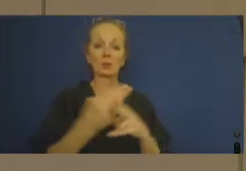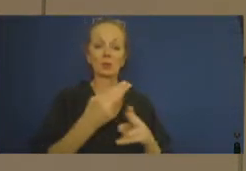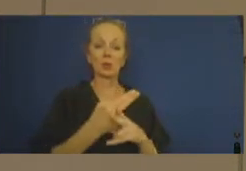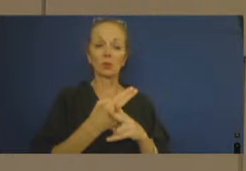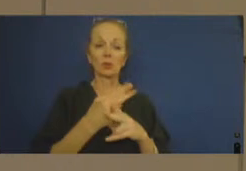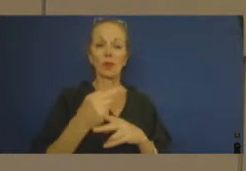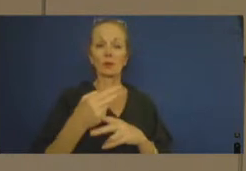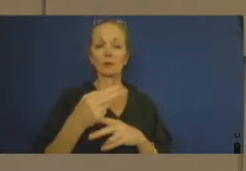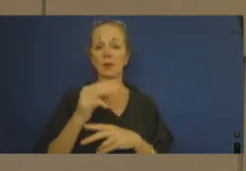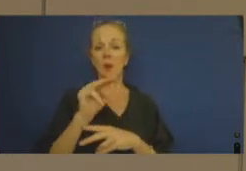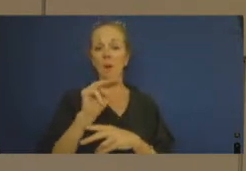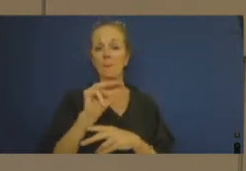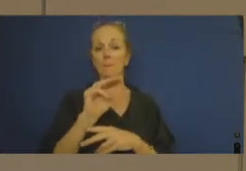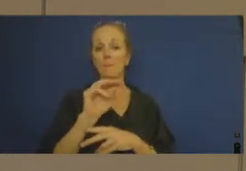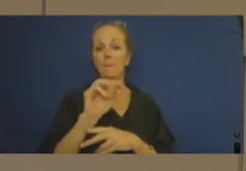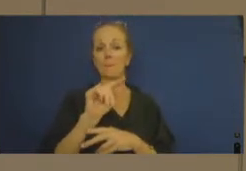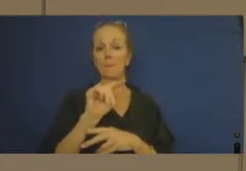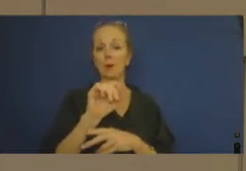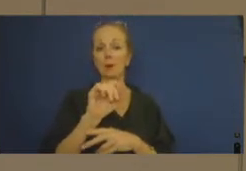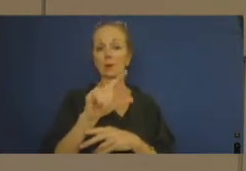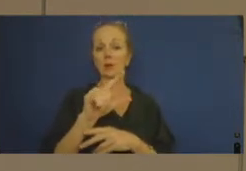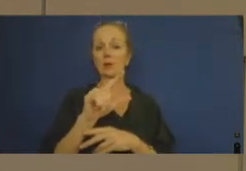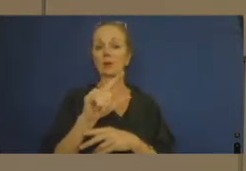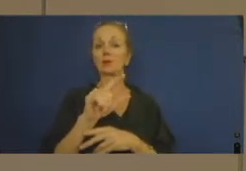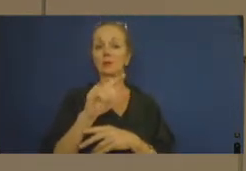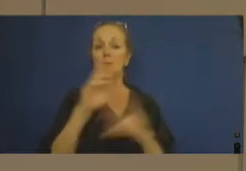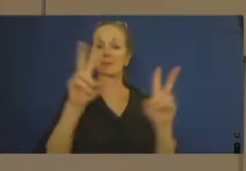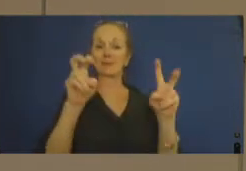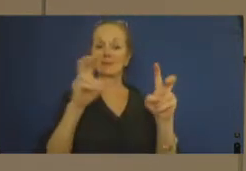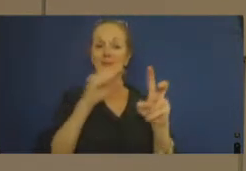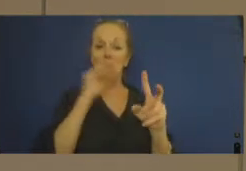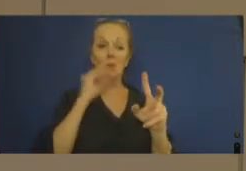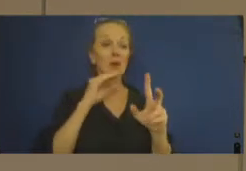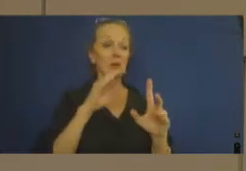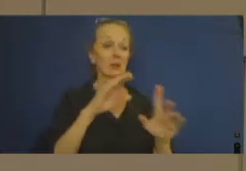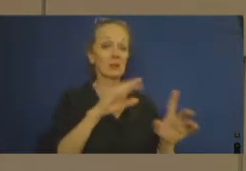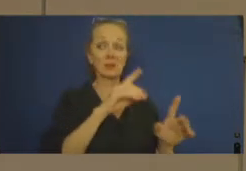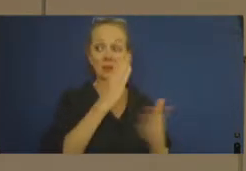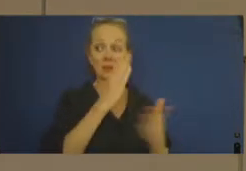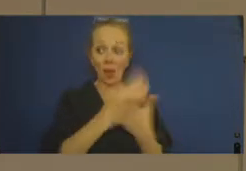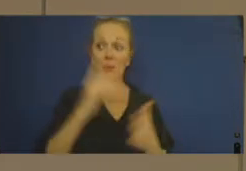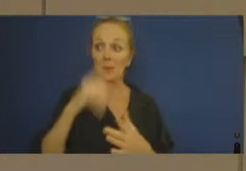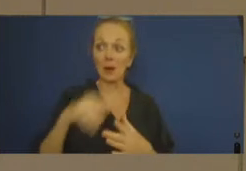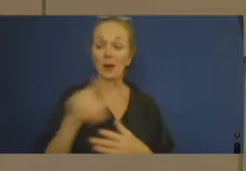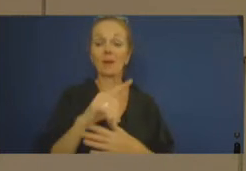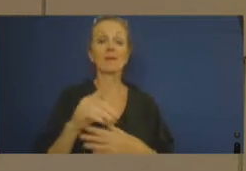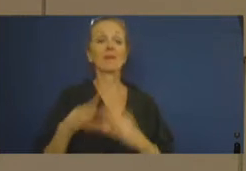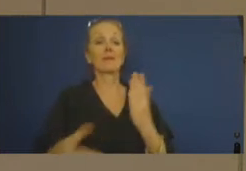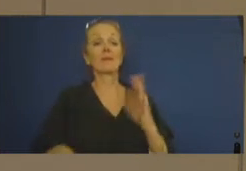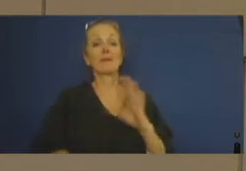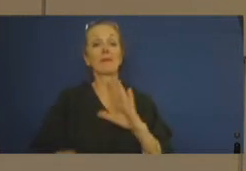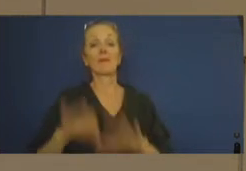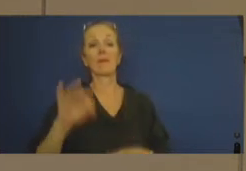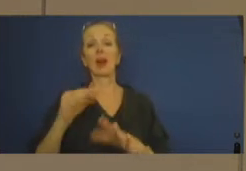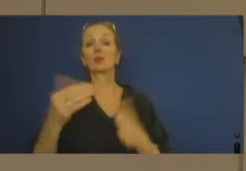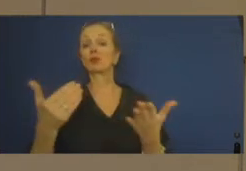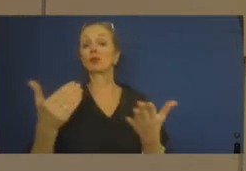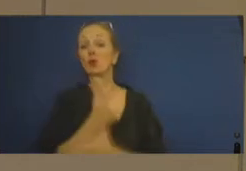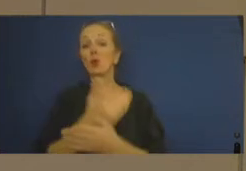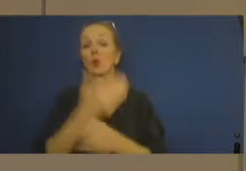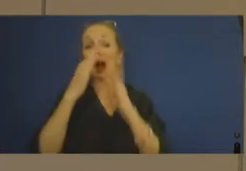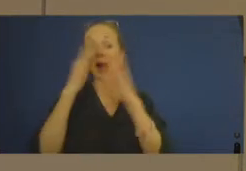as home, they've all been rehoused, and some of them have found permanent housing that they deem is better. So